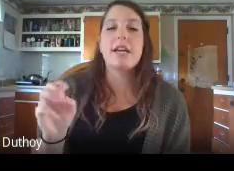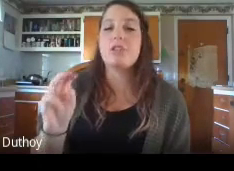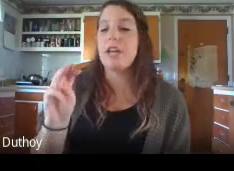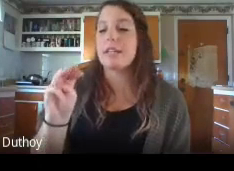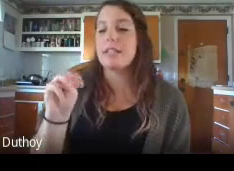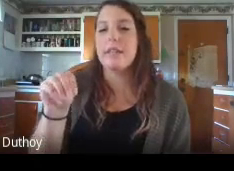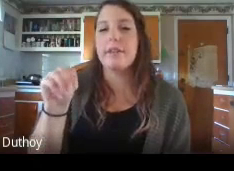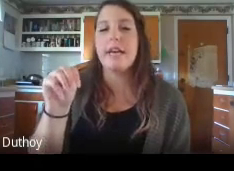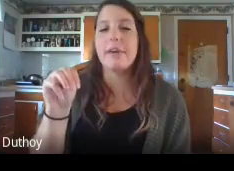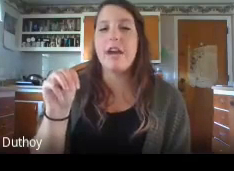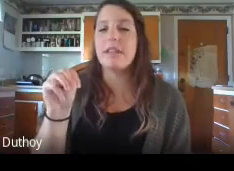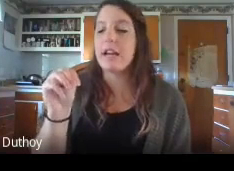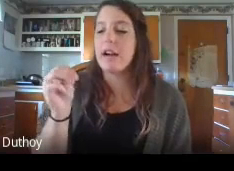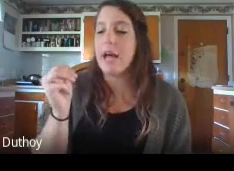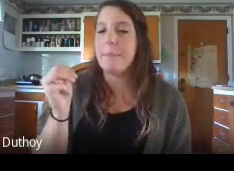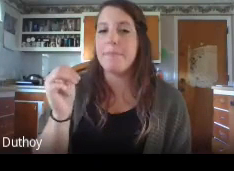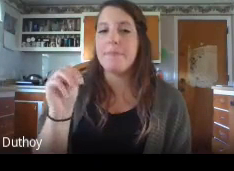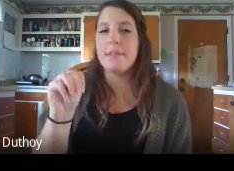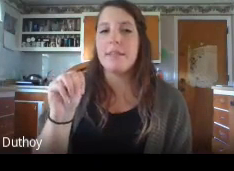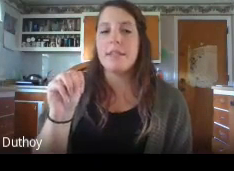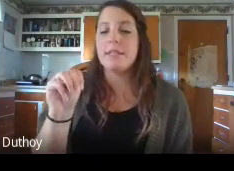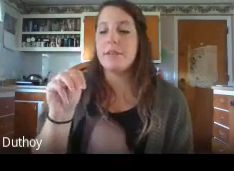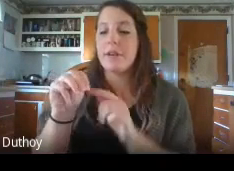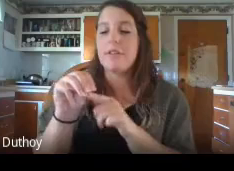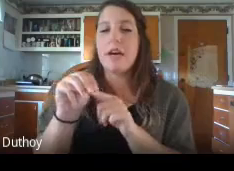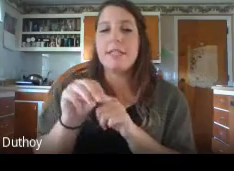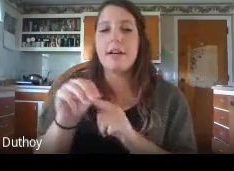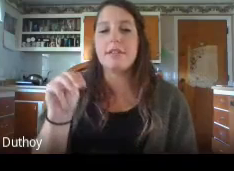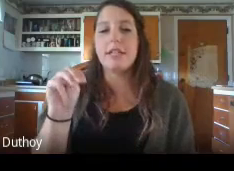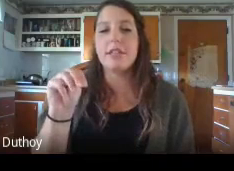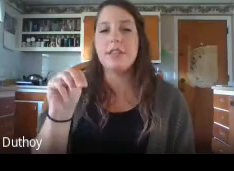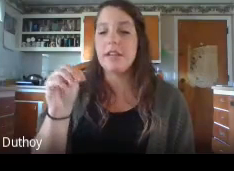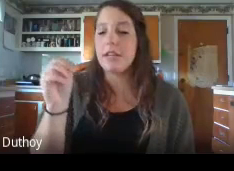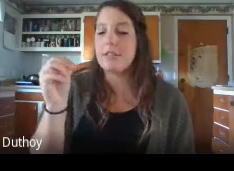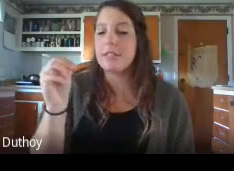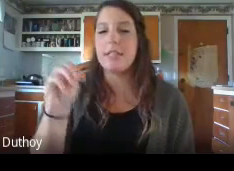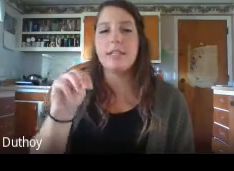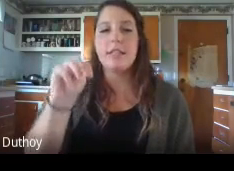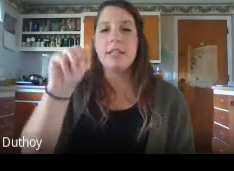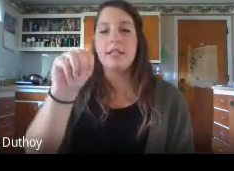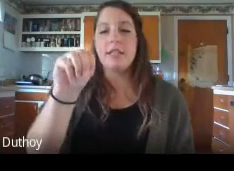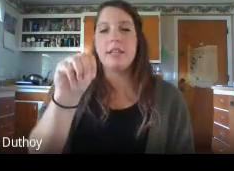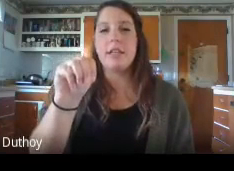This is where we get tricked. Okay, we have the letter M. So your thumb is underneath your